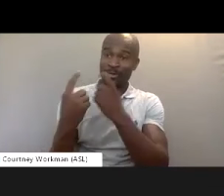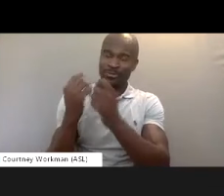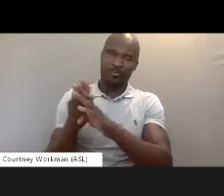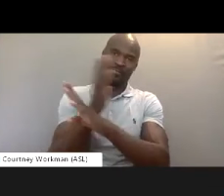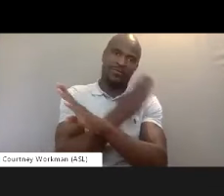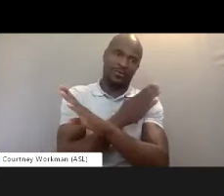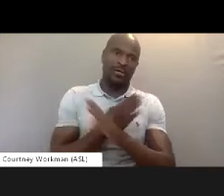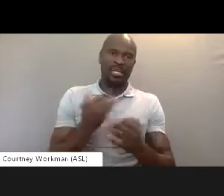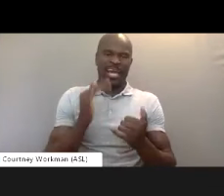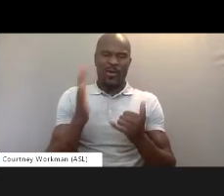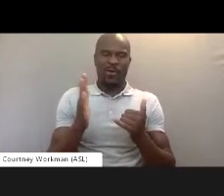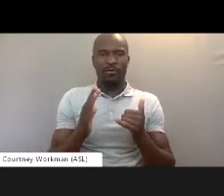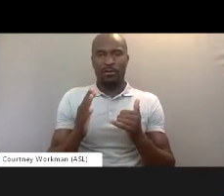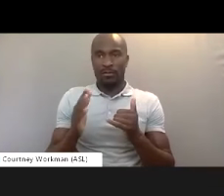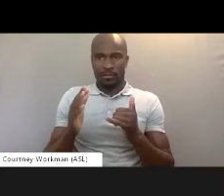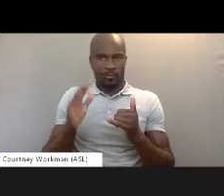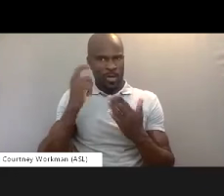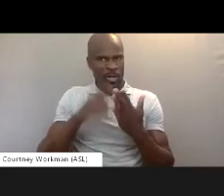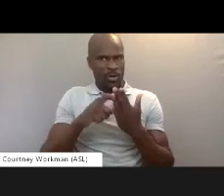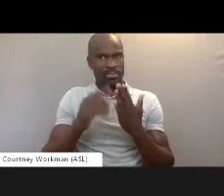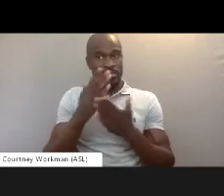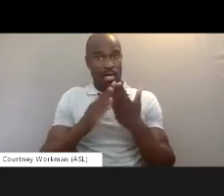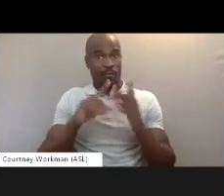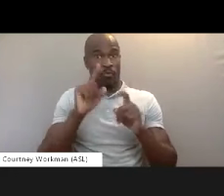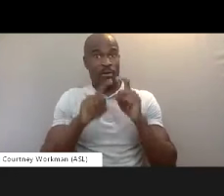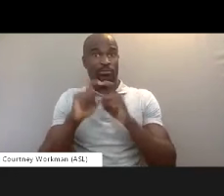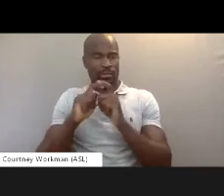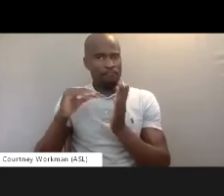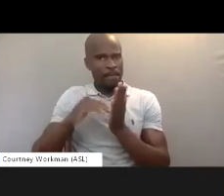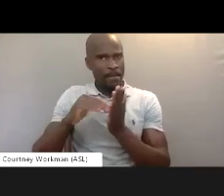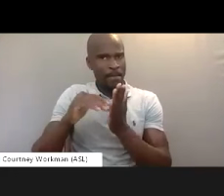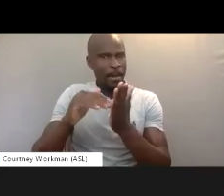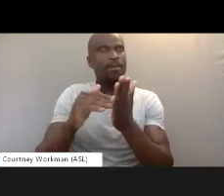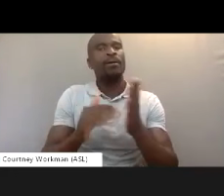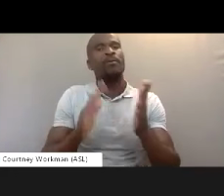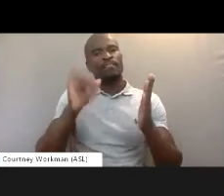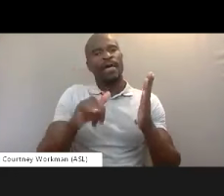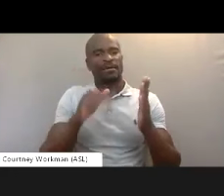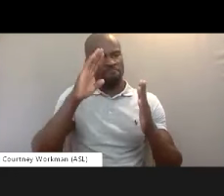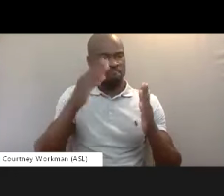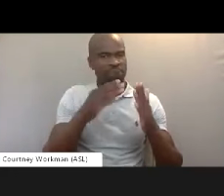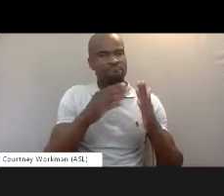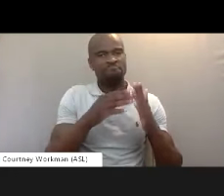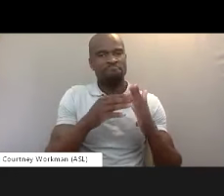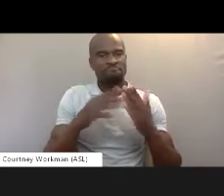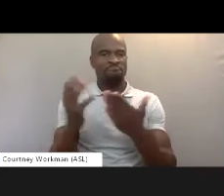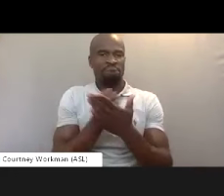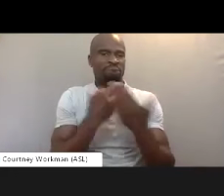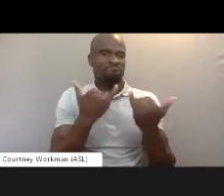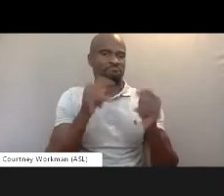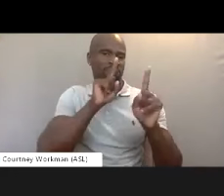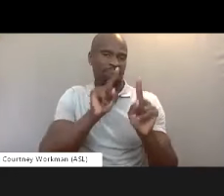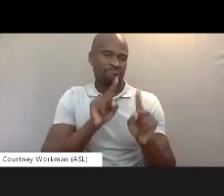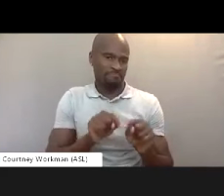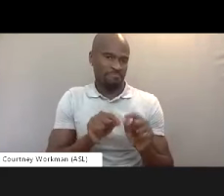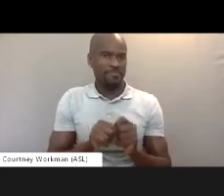that were asked most frequently. First question is for Alyssa, Dr. Reingold. How do states approach the